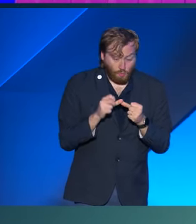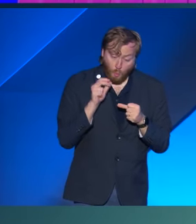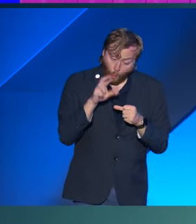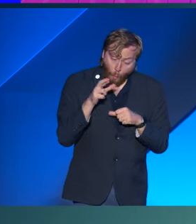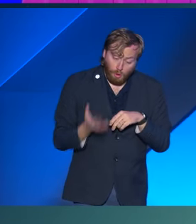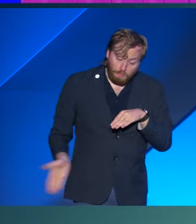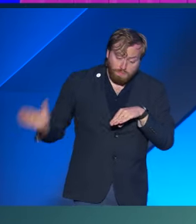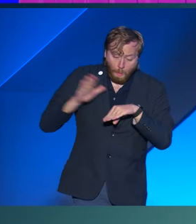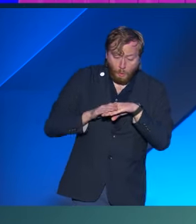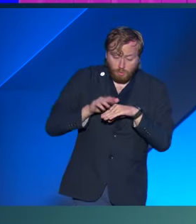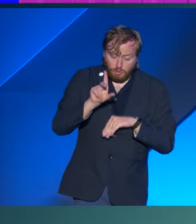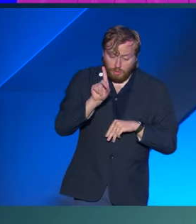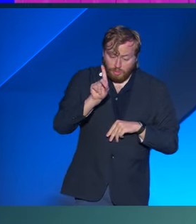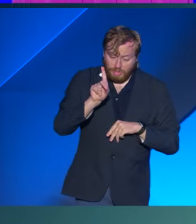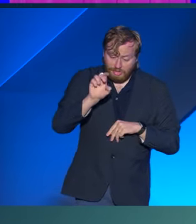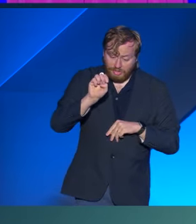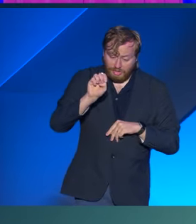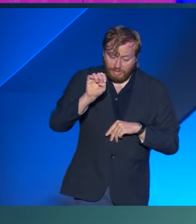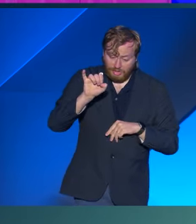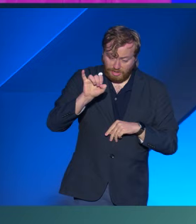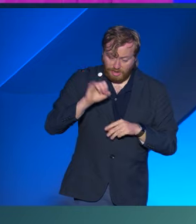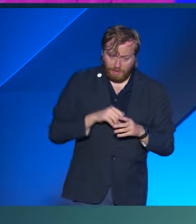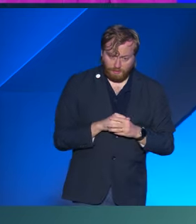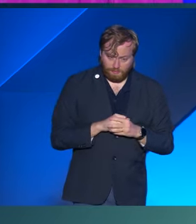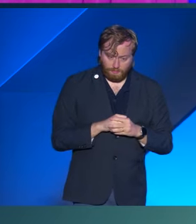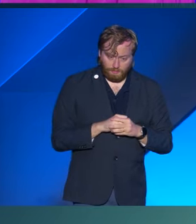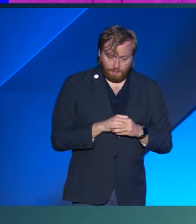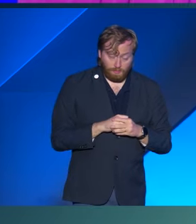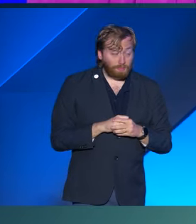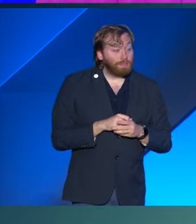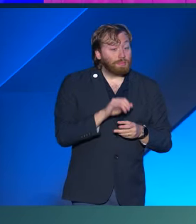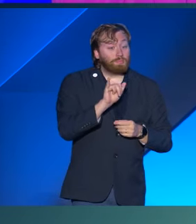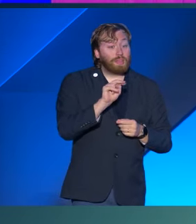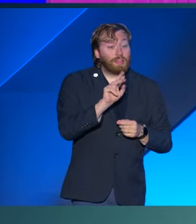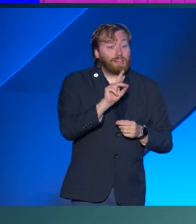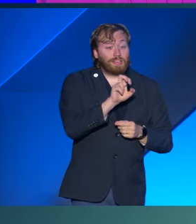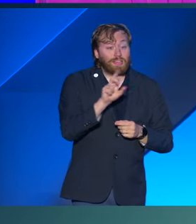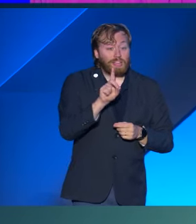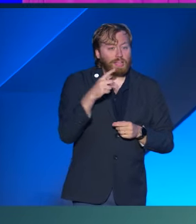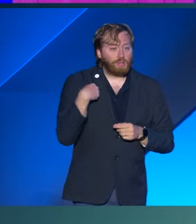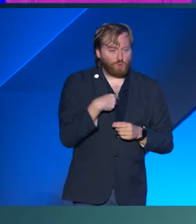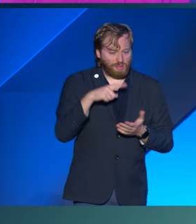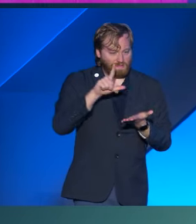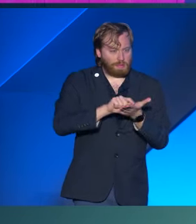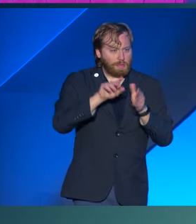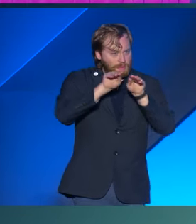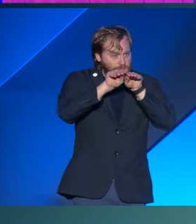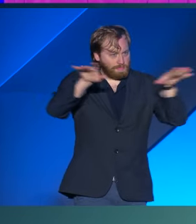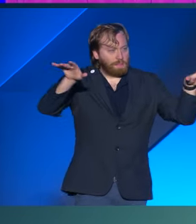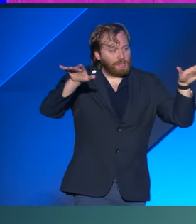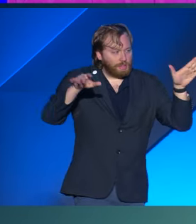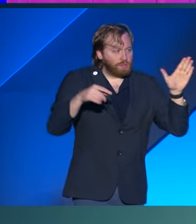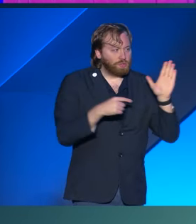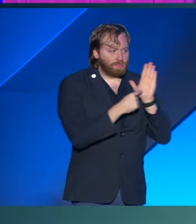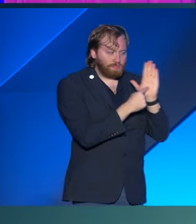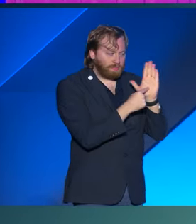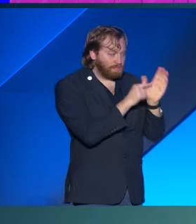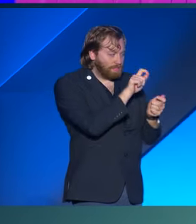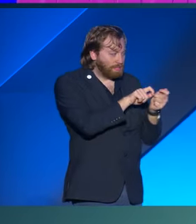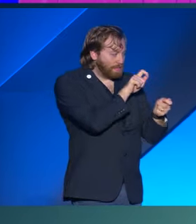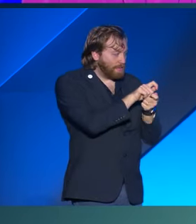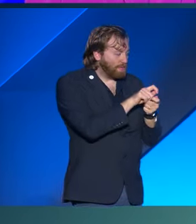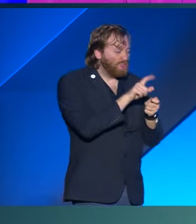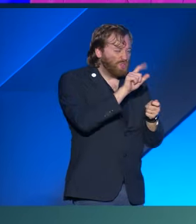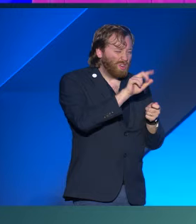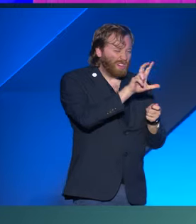bolster DEI? At Indeed, we have published externally specific 2030 ESG